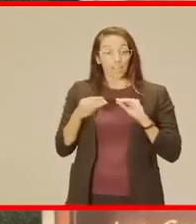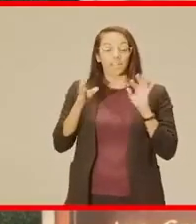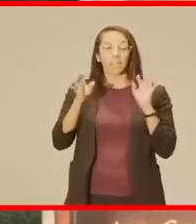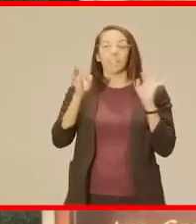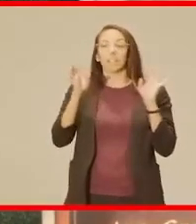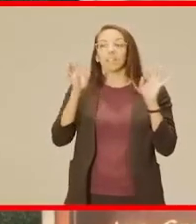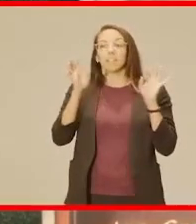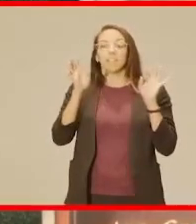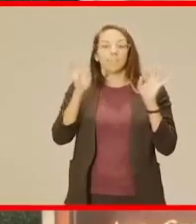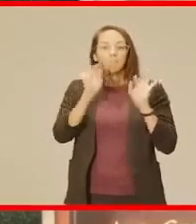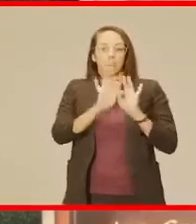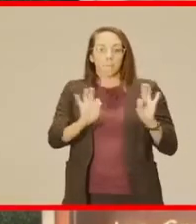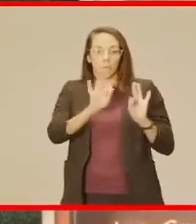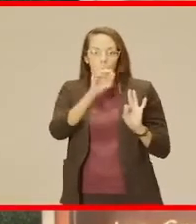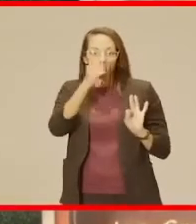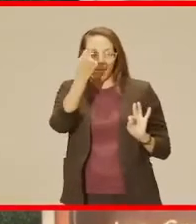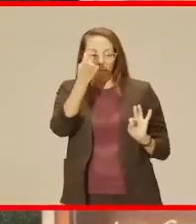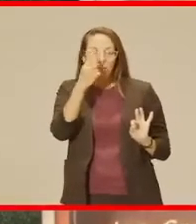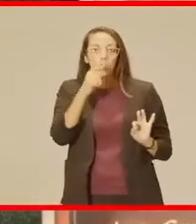Helen Keller